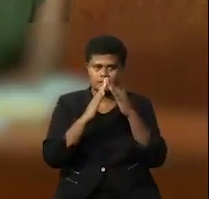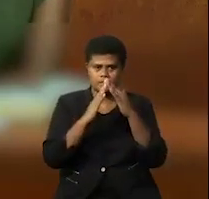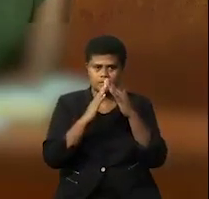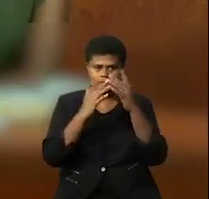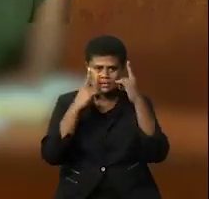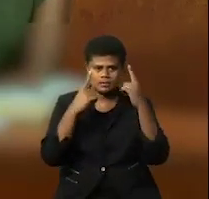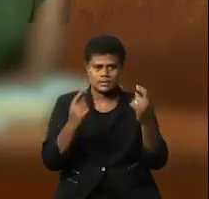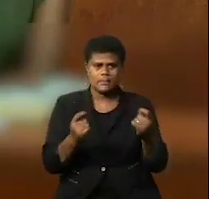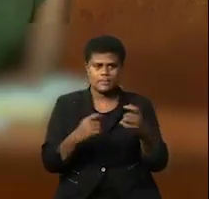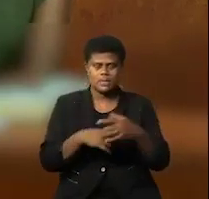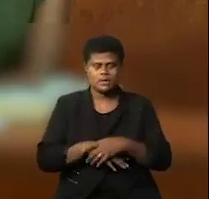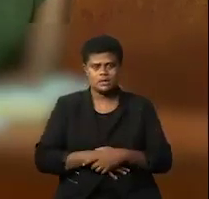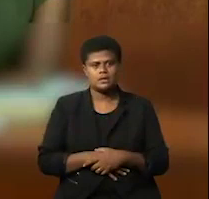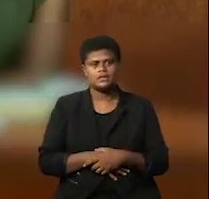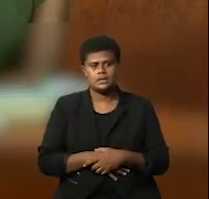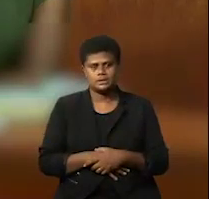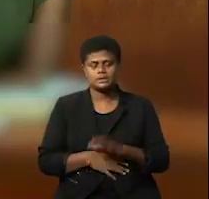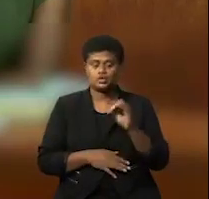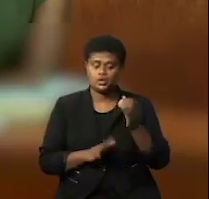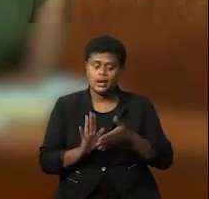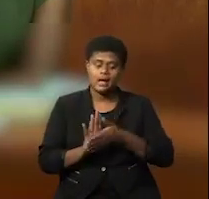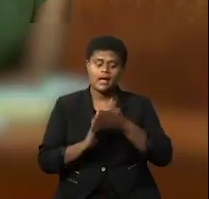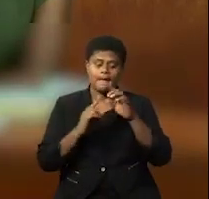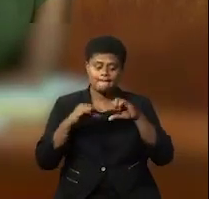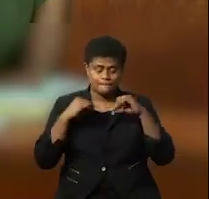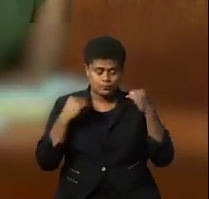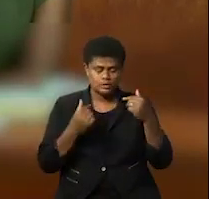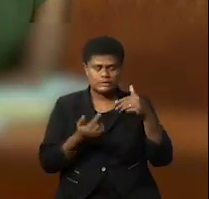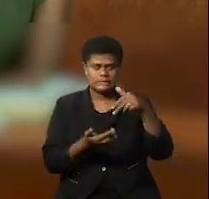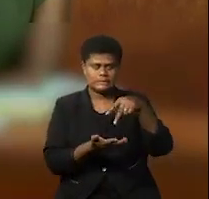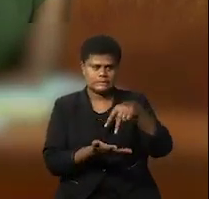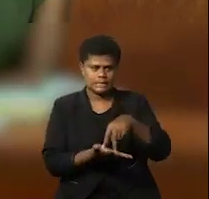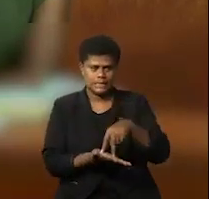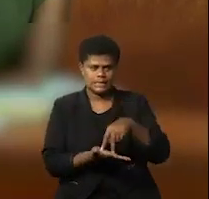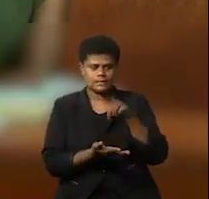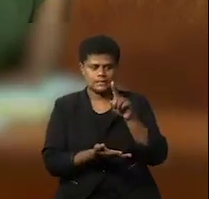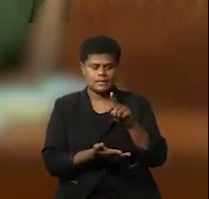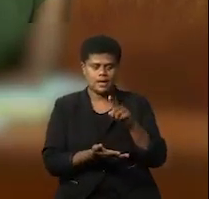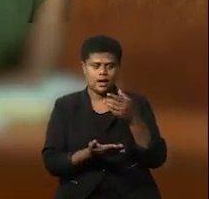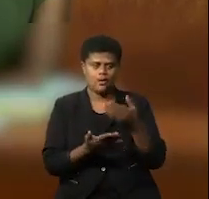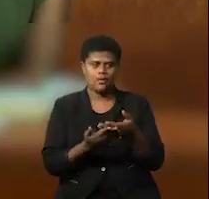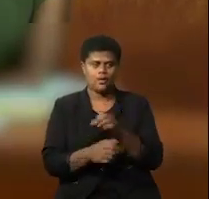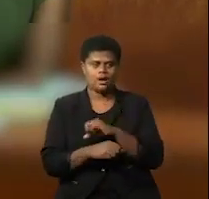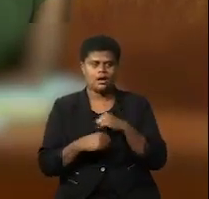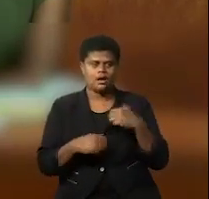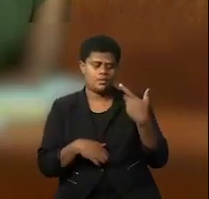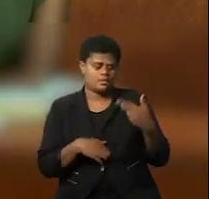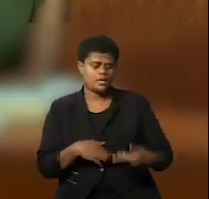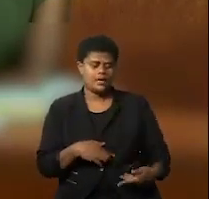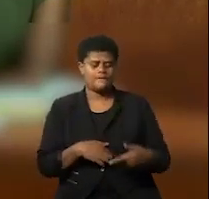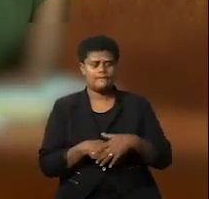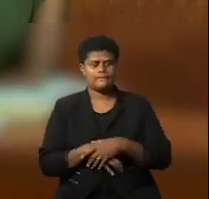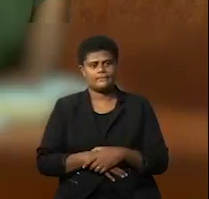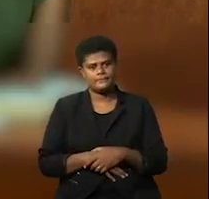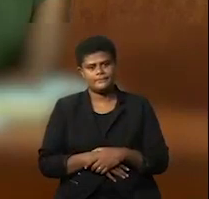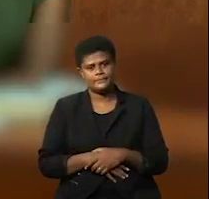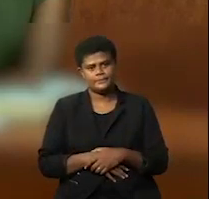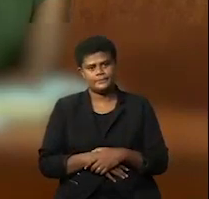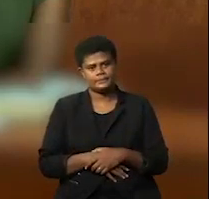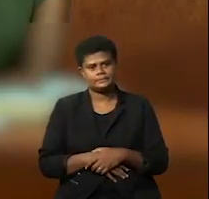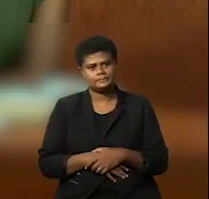It's the high priest that is standing on his behalf. And so when you look at that and you look